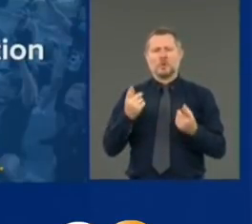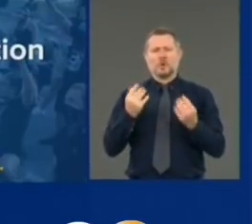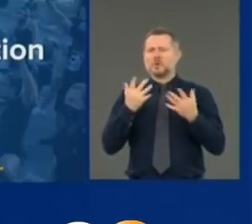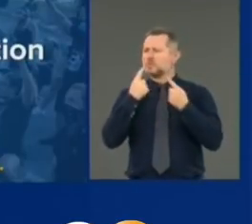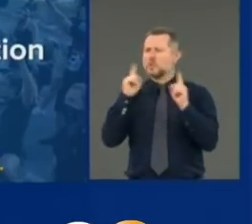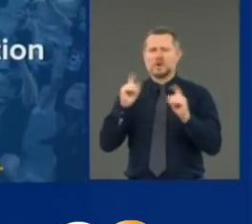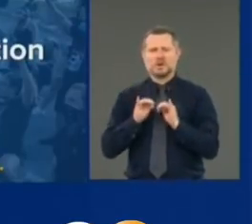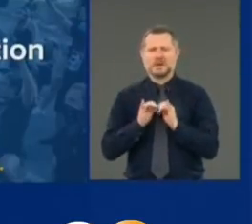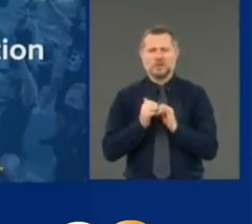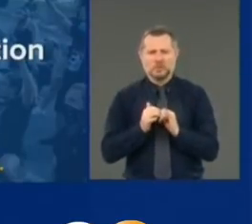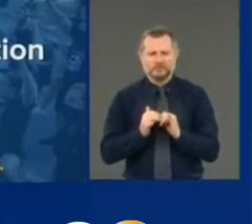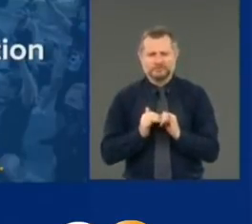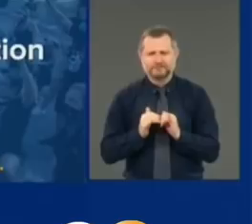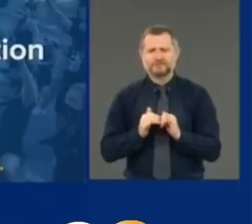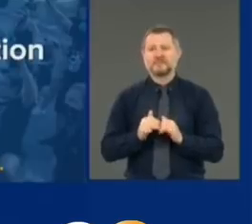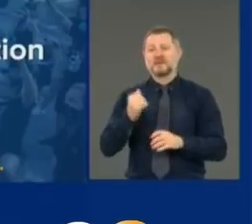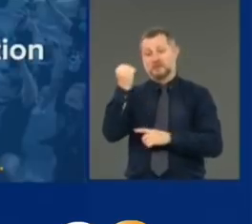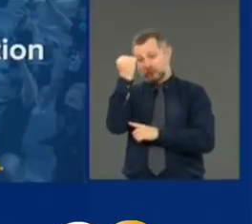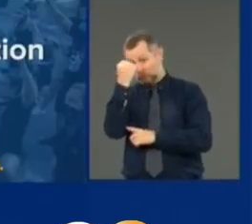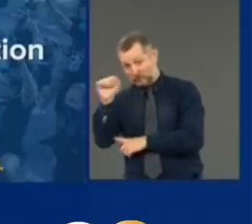is demonstration,